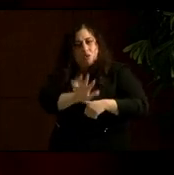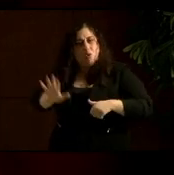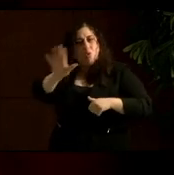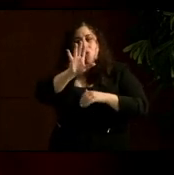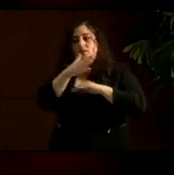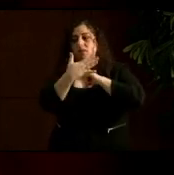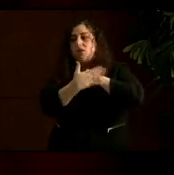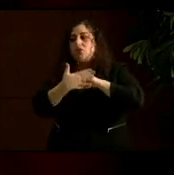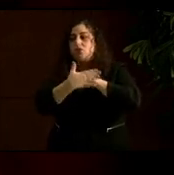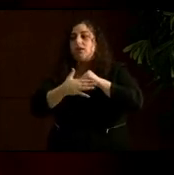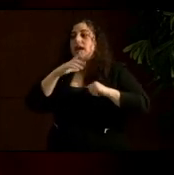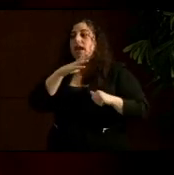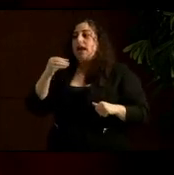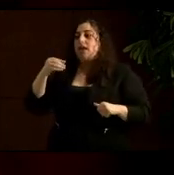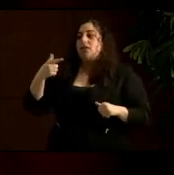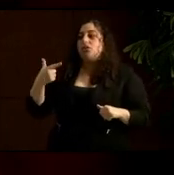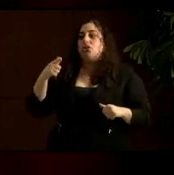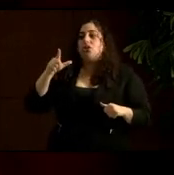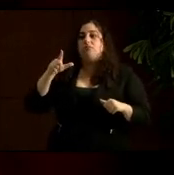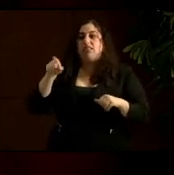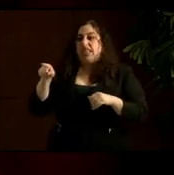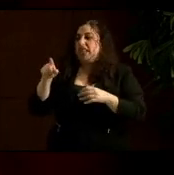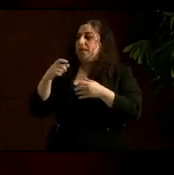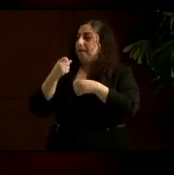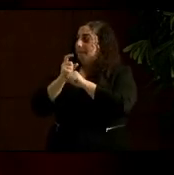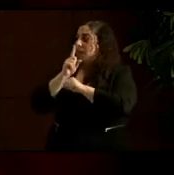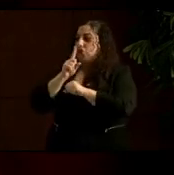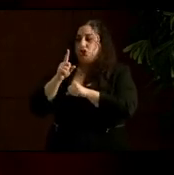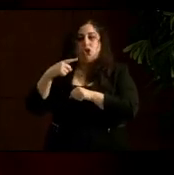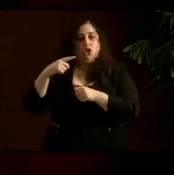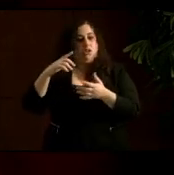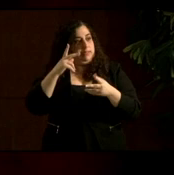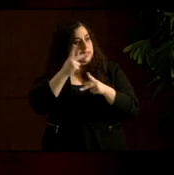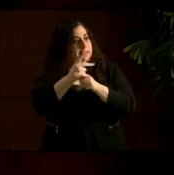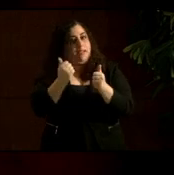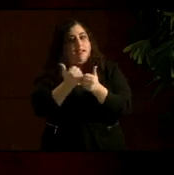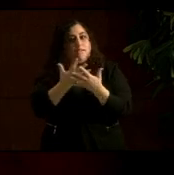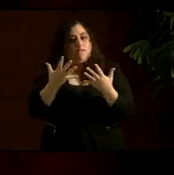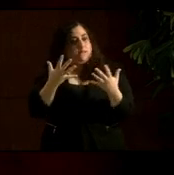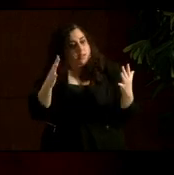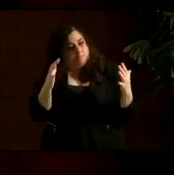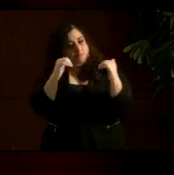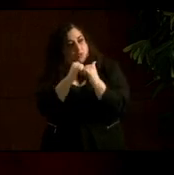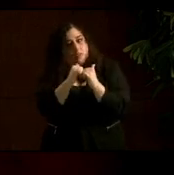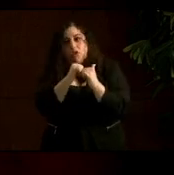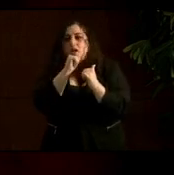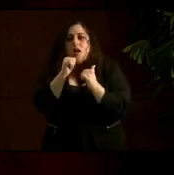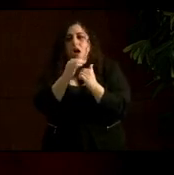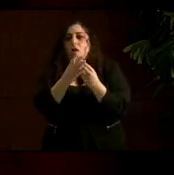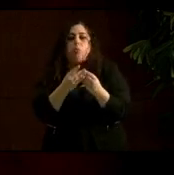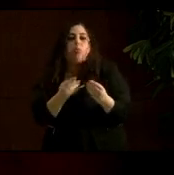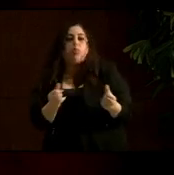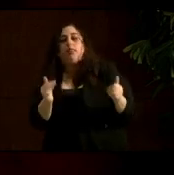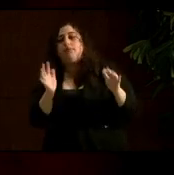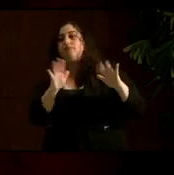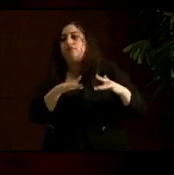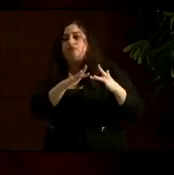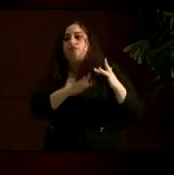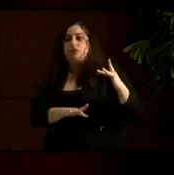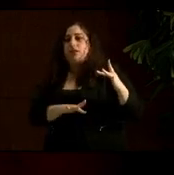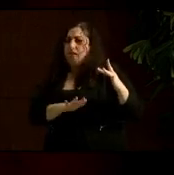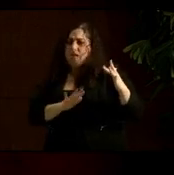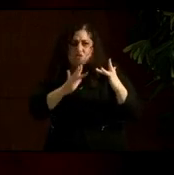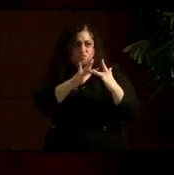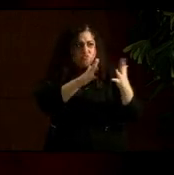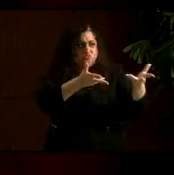together. One of the qualities that makes Jim so special, and in my opinion so effective, is his willingness,